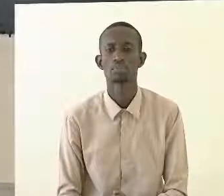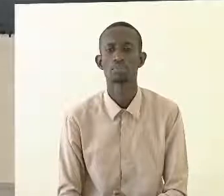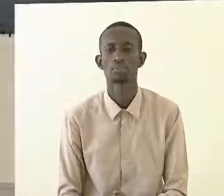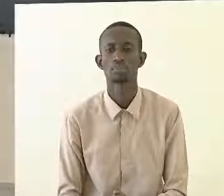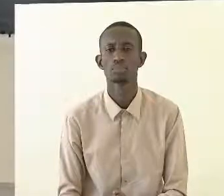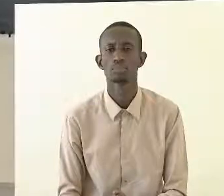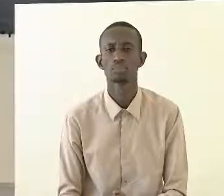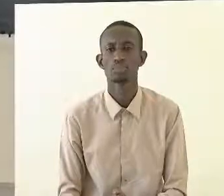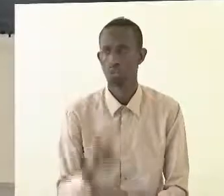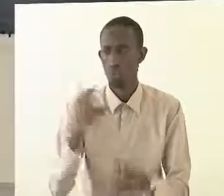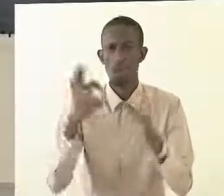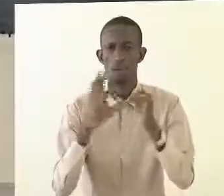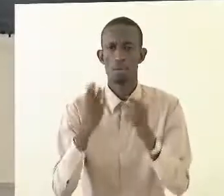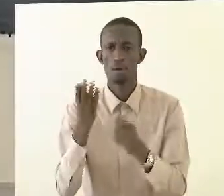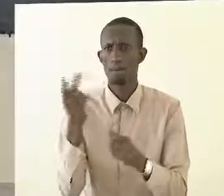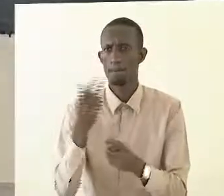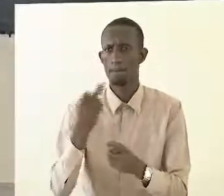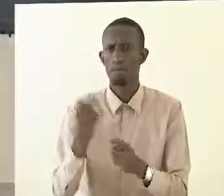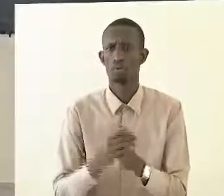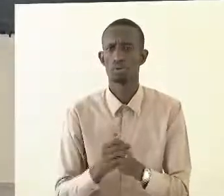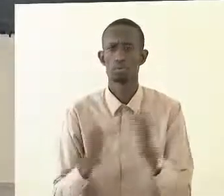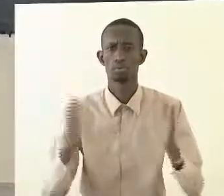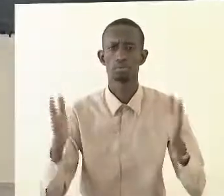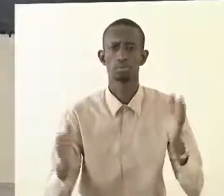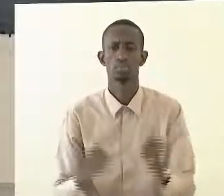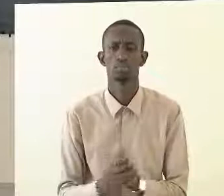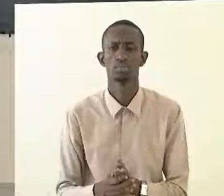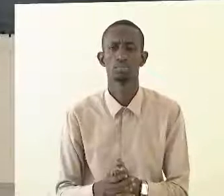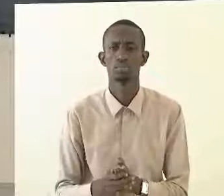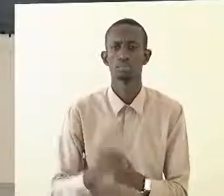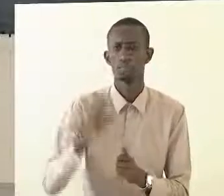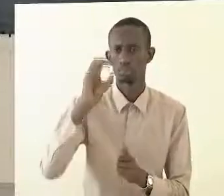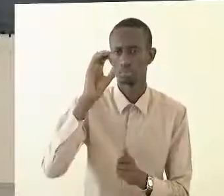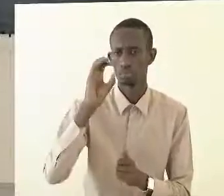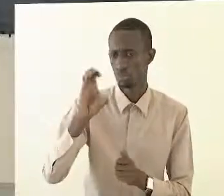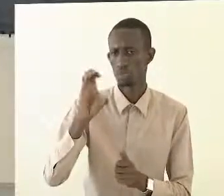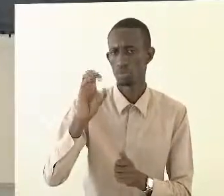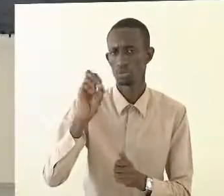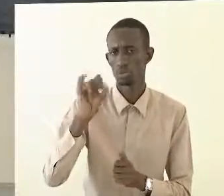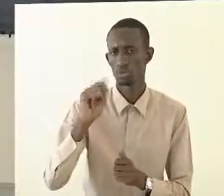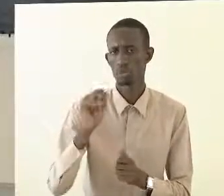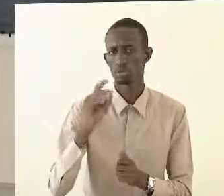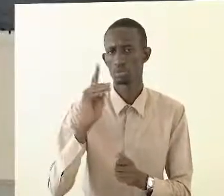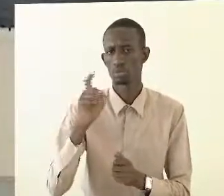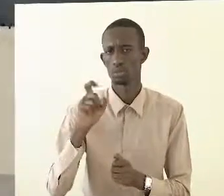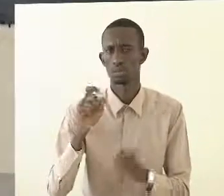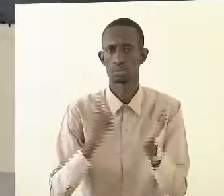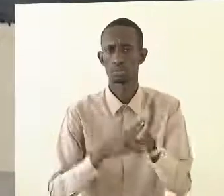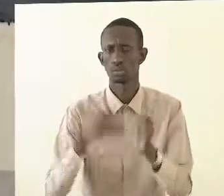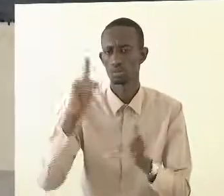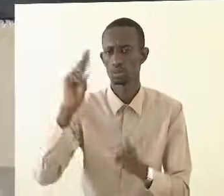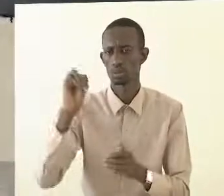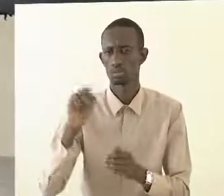Then differentiating both sides, you'll be having cosine x dx, which is equal to dm. Go